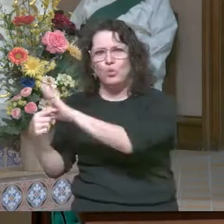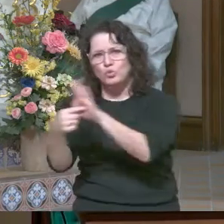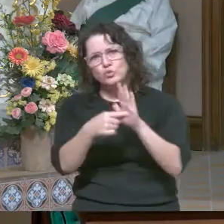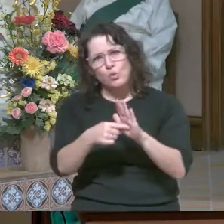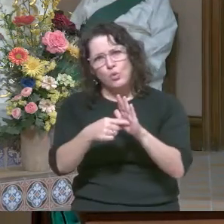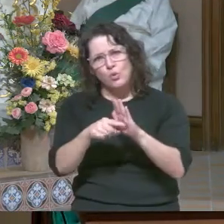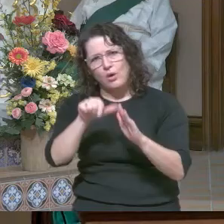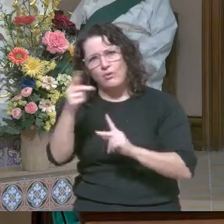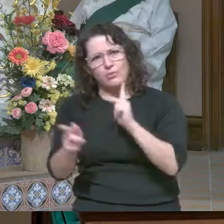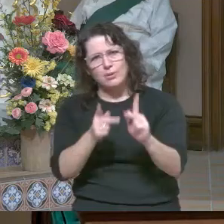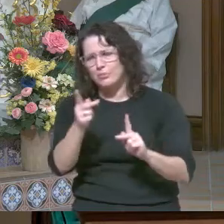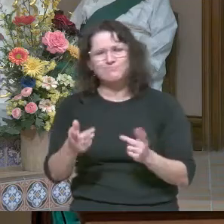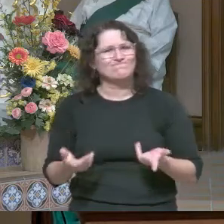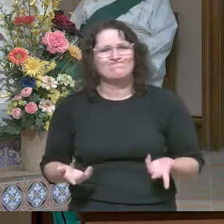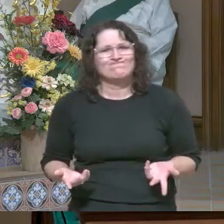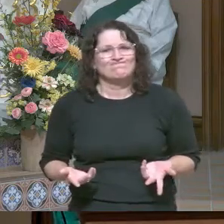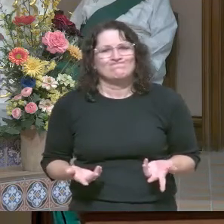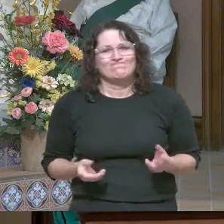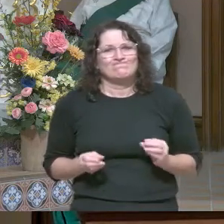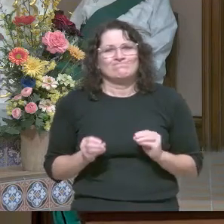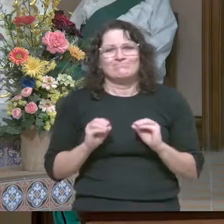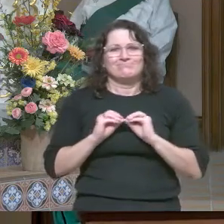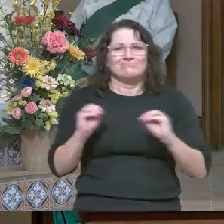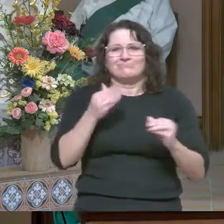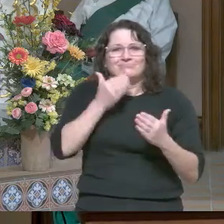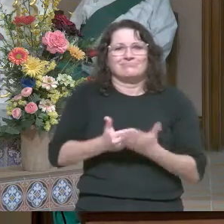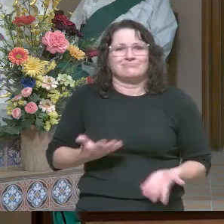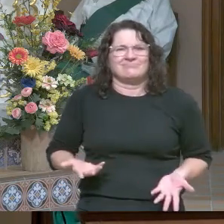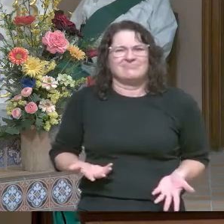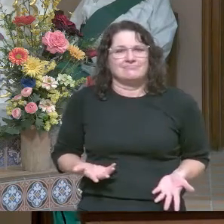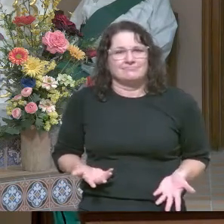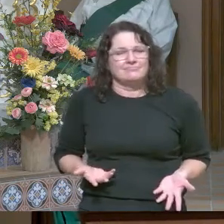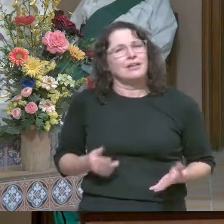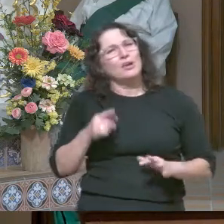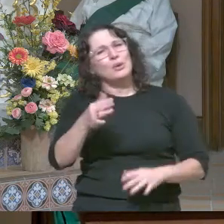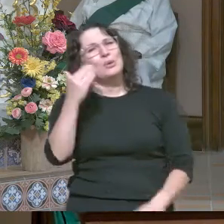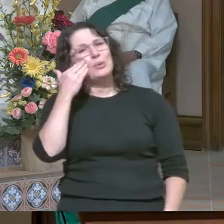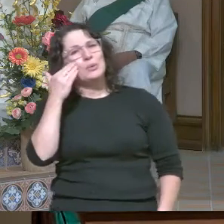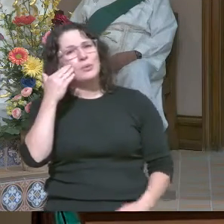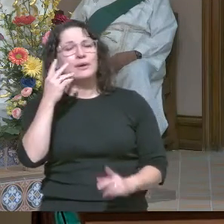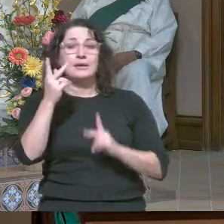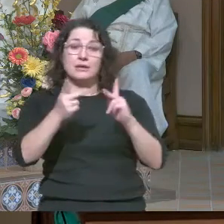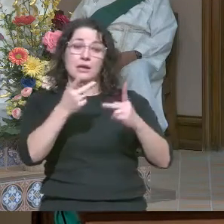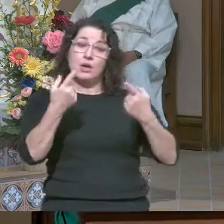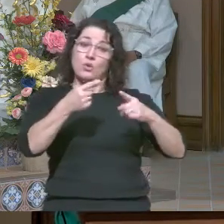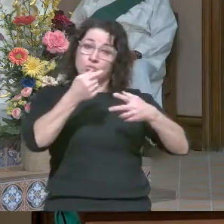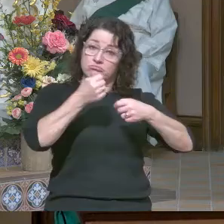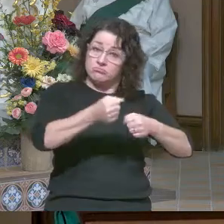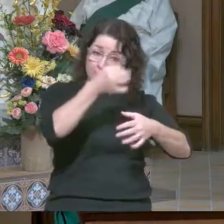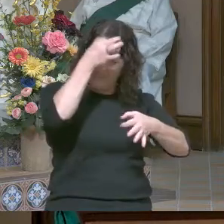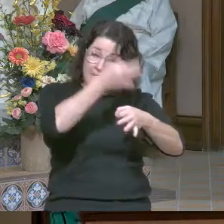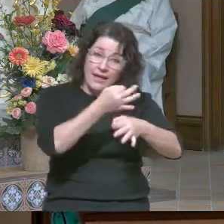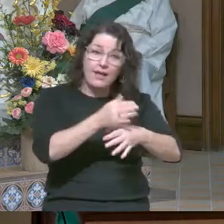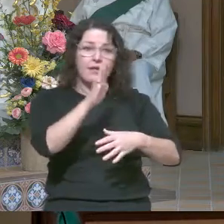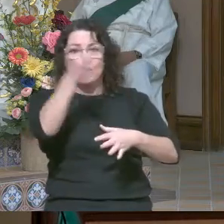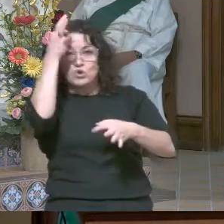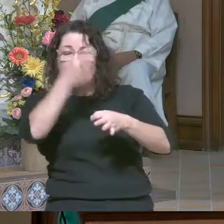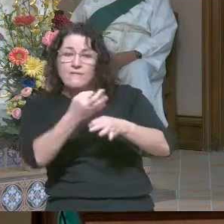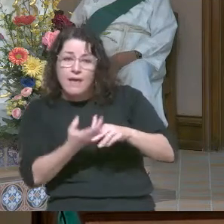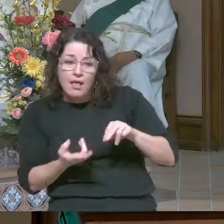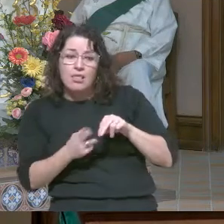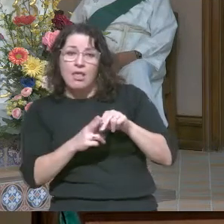In other words, in my experience, and all of you, I'm sure you can reflect on this, that people of faith, when you have faith, when your faith is going,